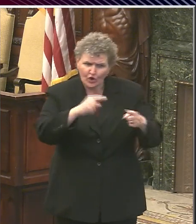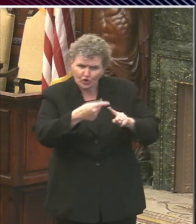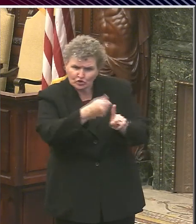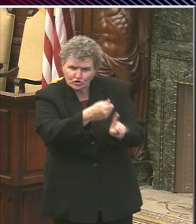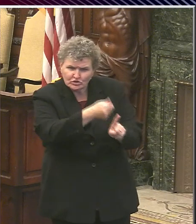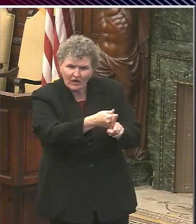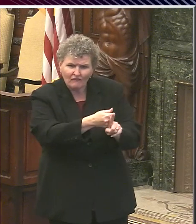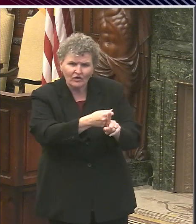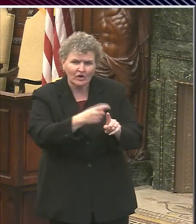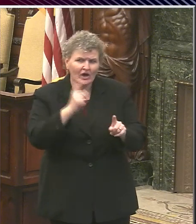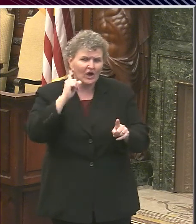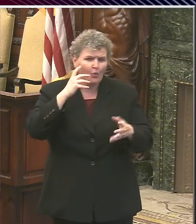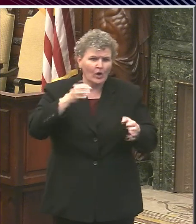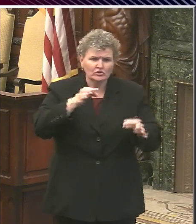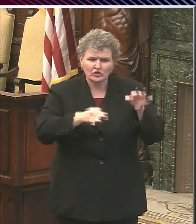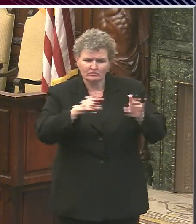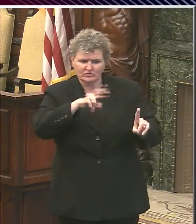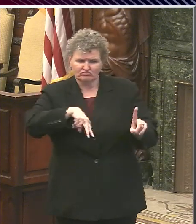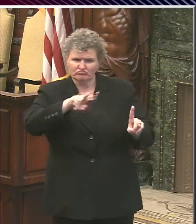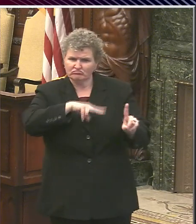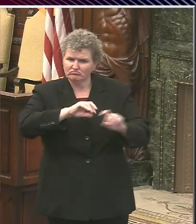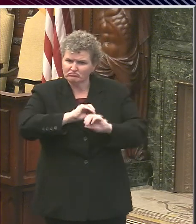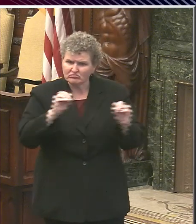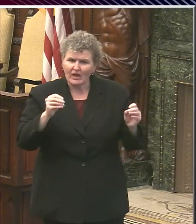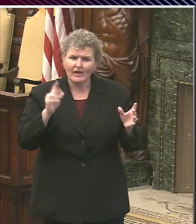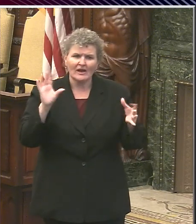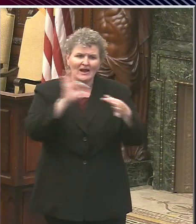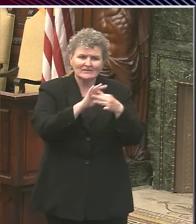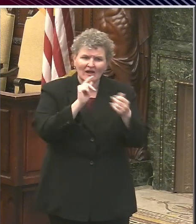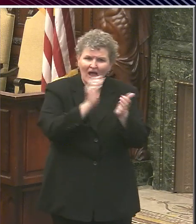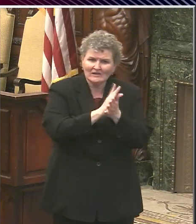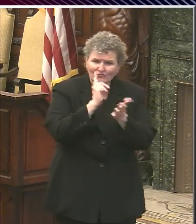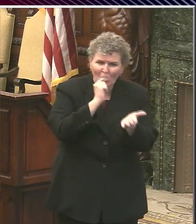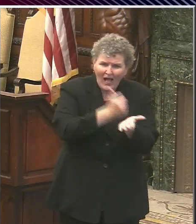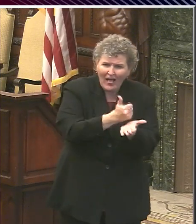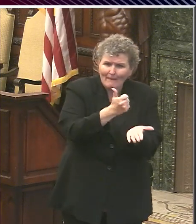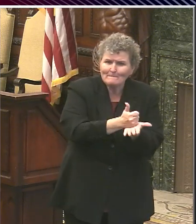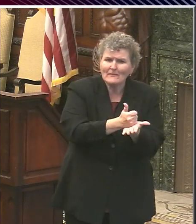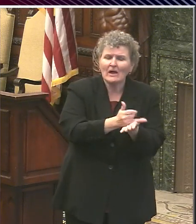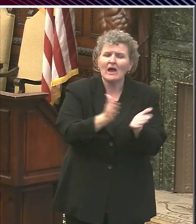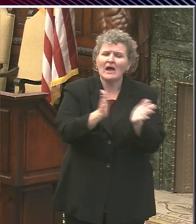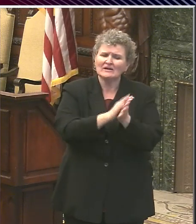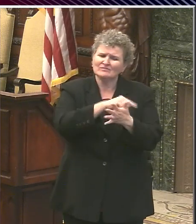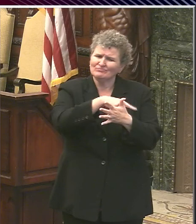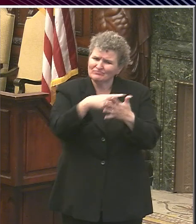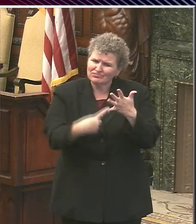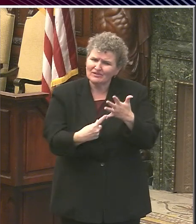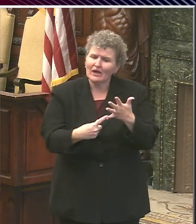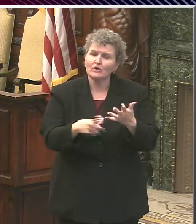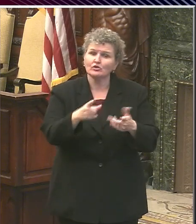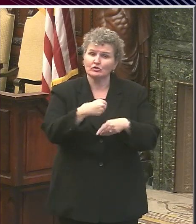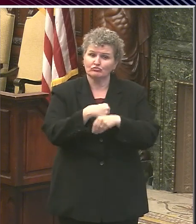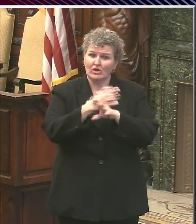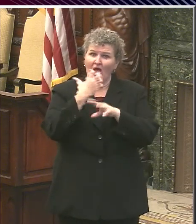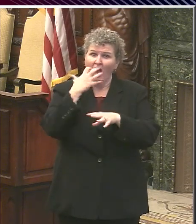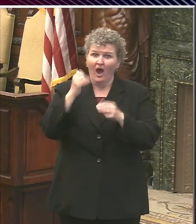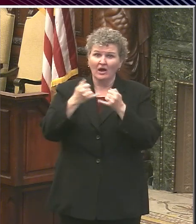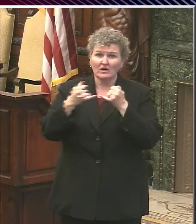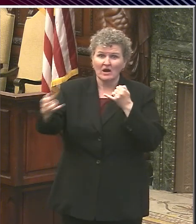connecting them to professional help, and continuing to follow up. And I just want to say the crisis line for help